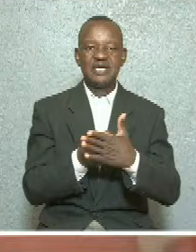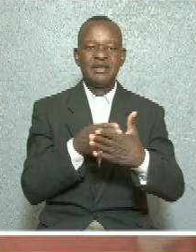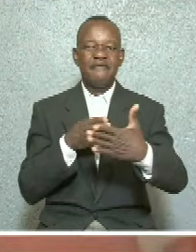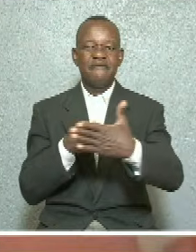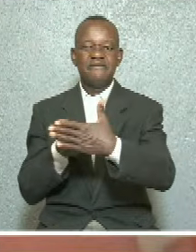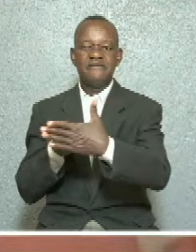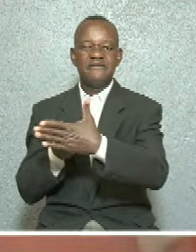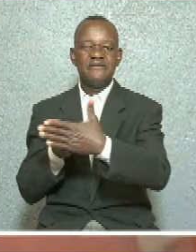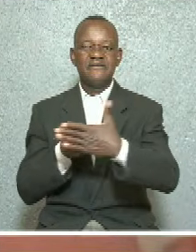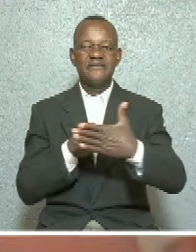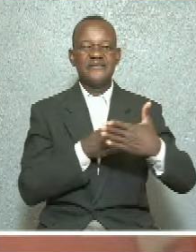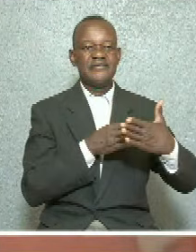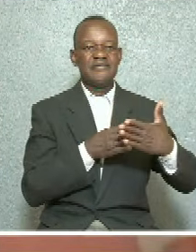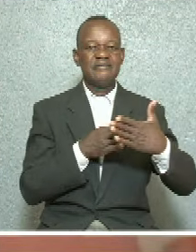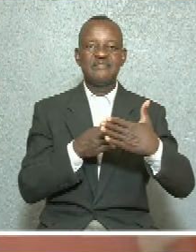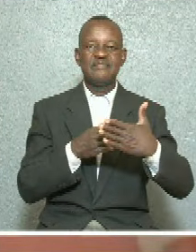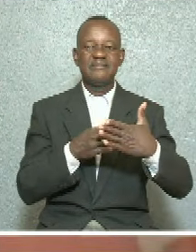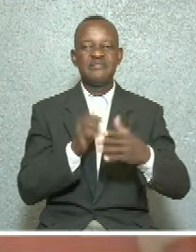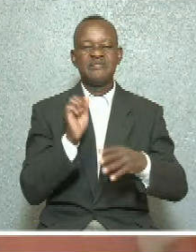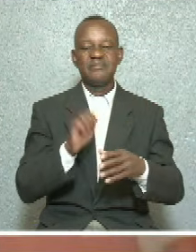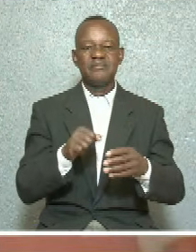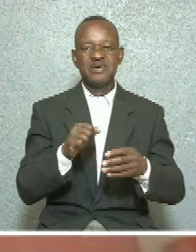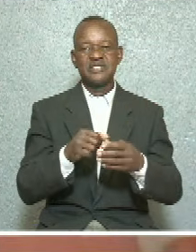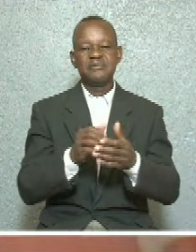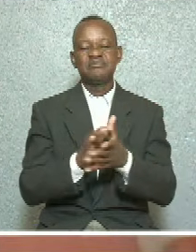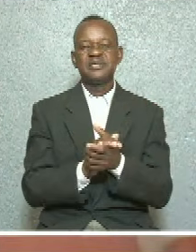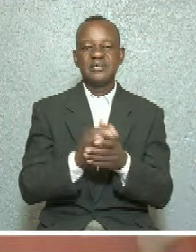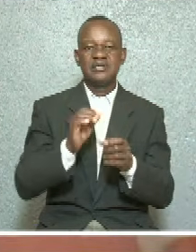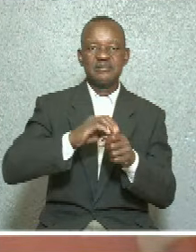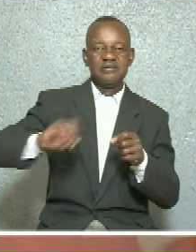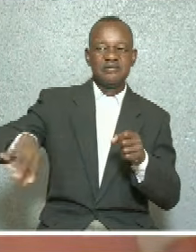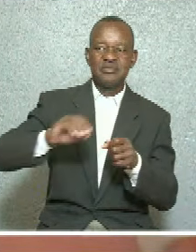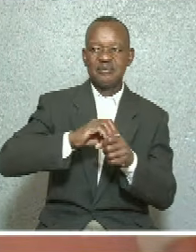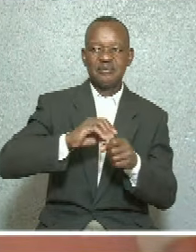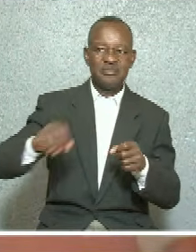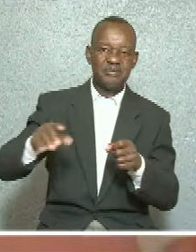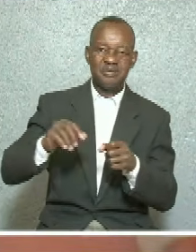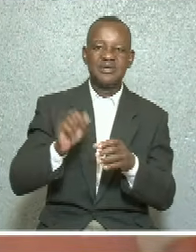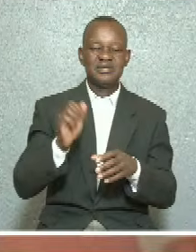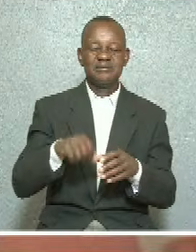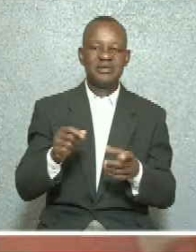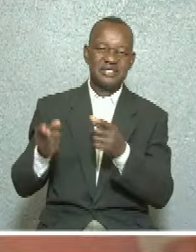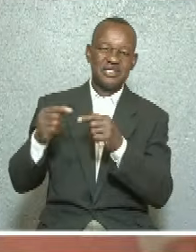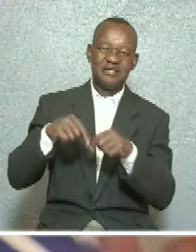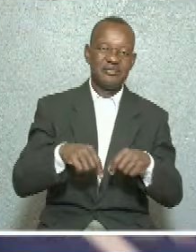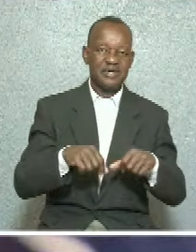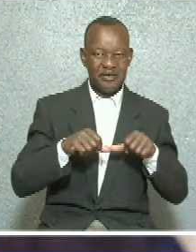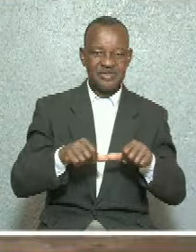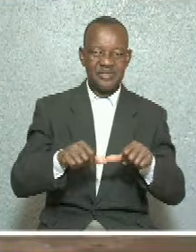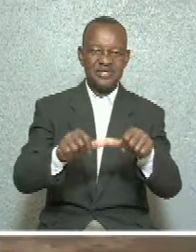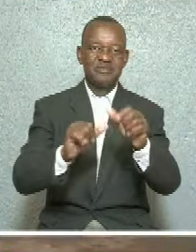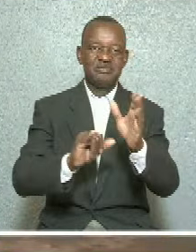do that, and when we are able to do that here, we see such amazing results every day. Thank you.